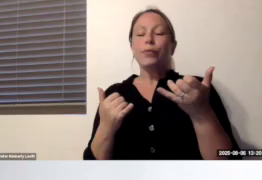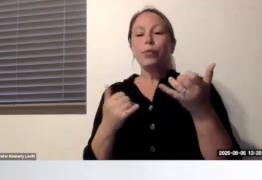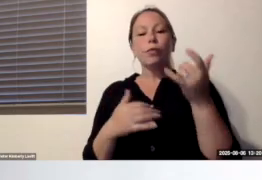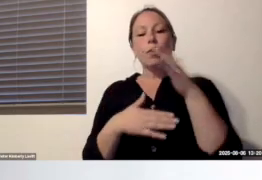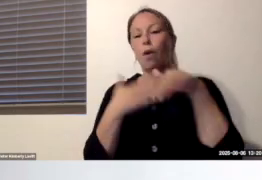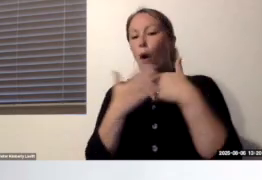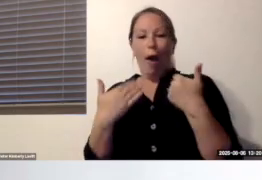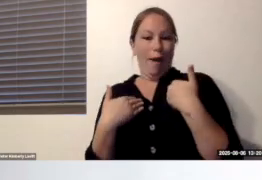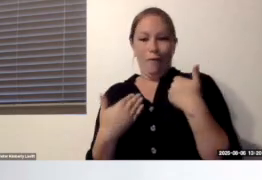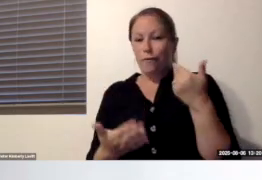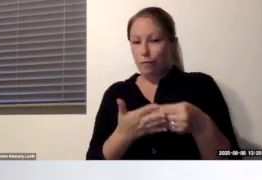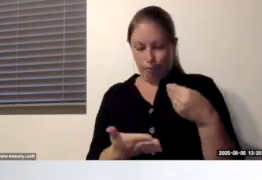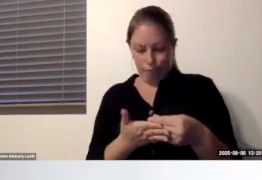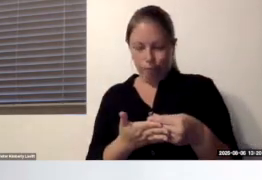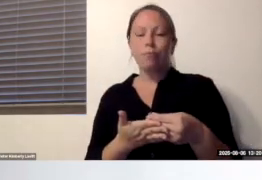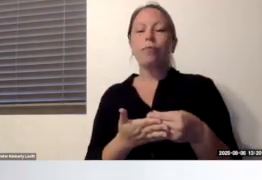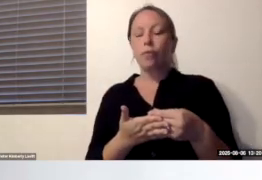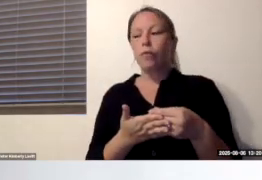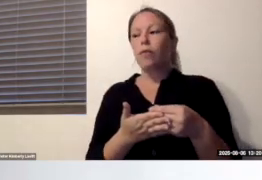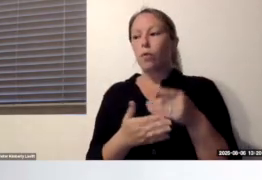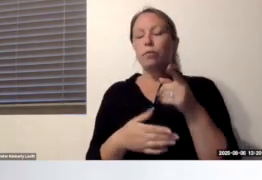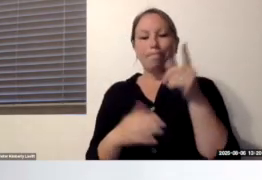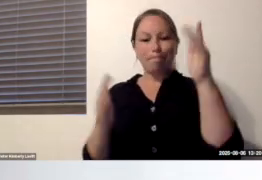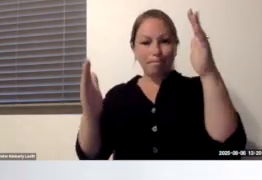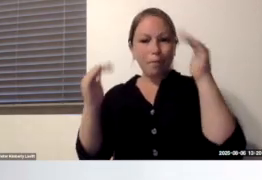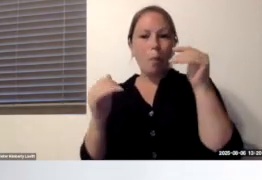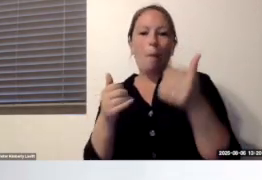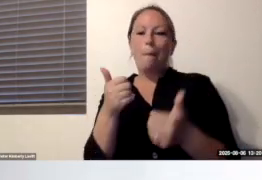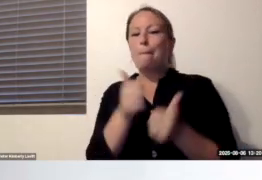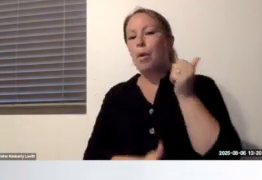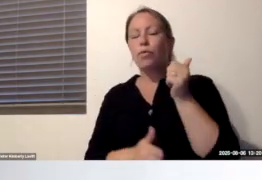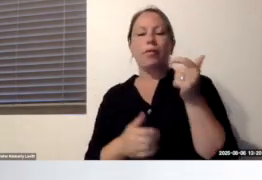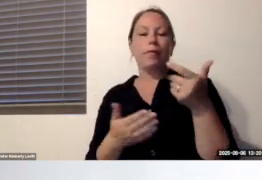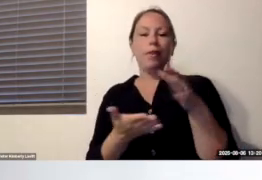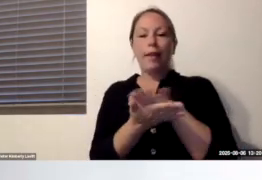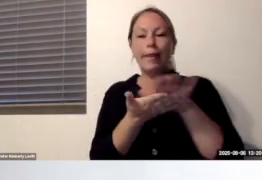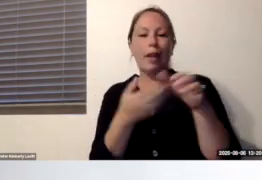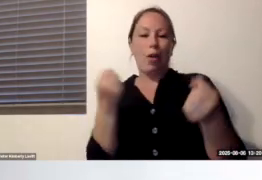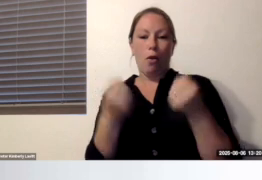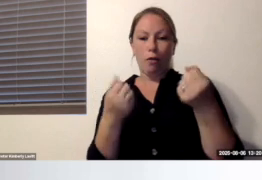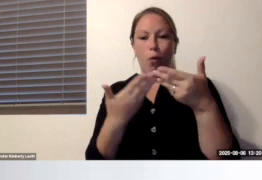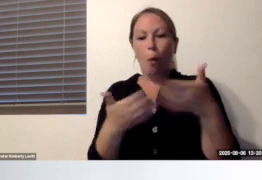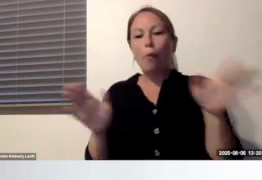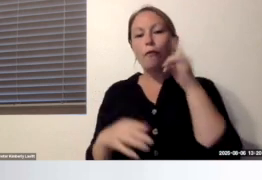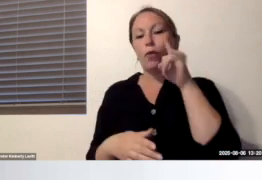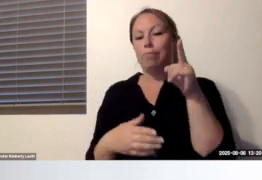have funding, and we do expect most of the Clean Cars for All programs to remain open for some